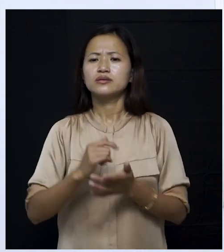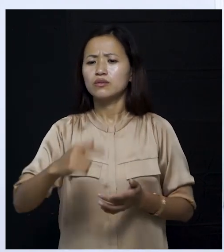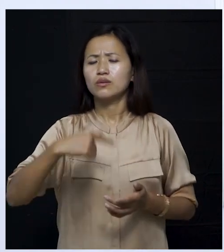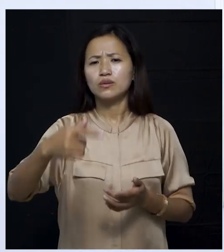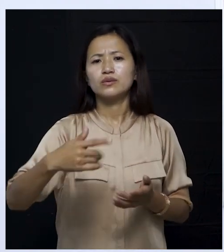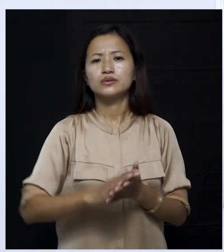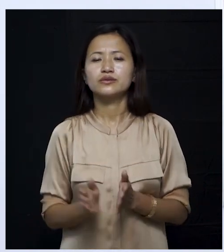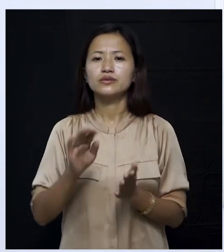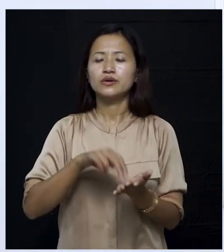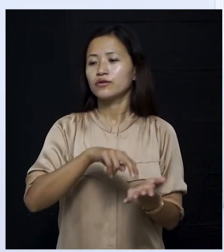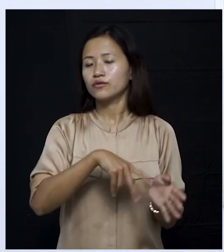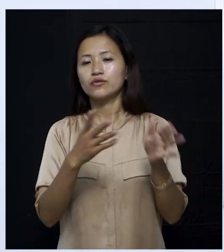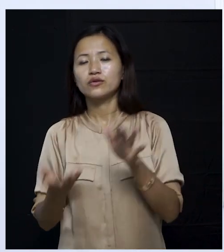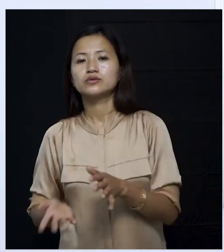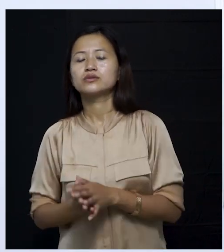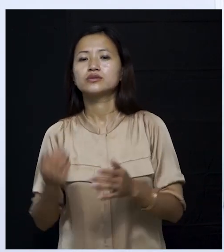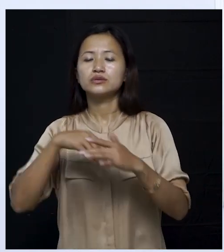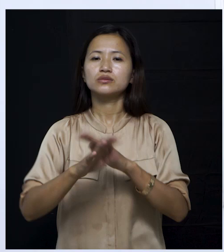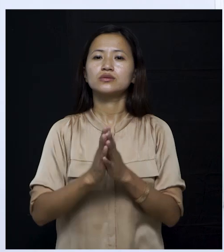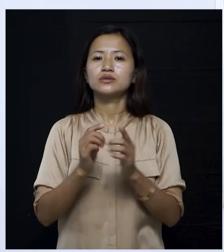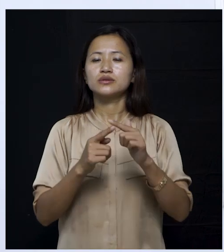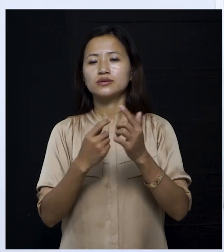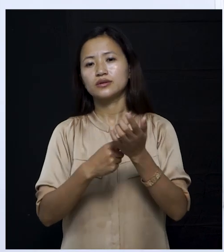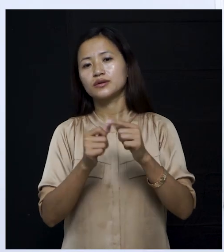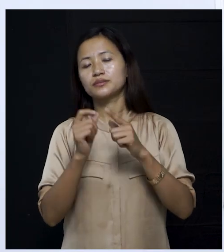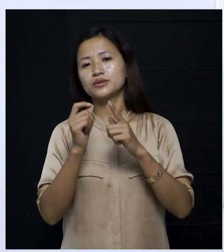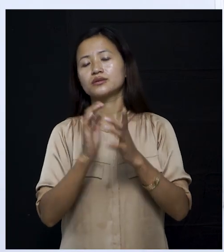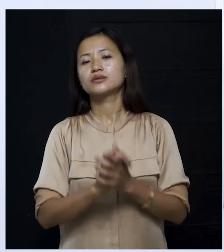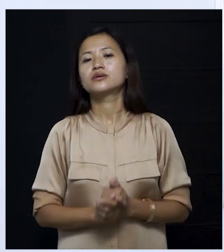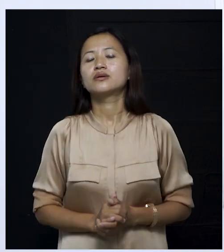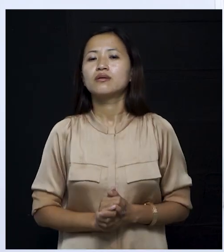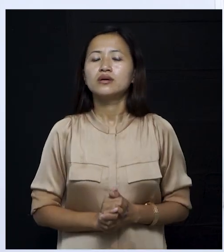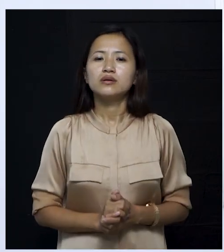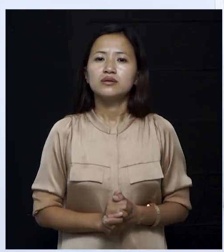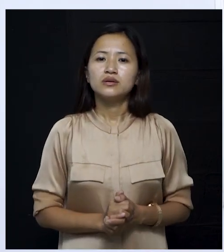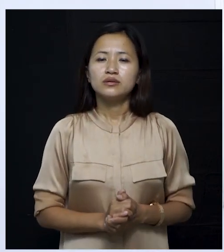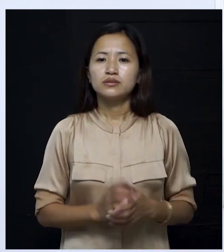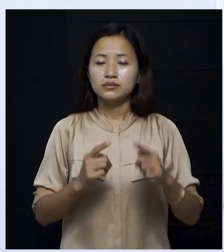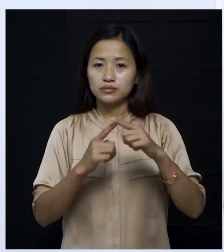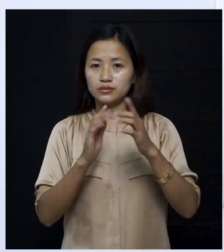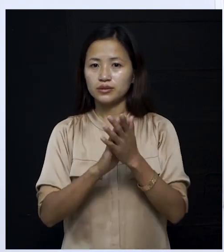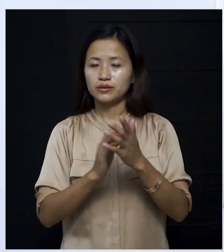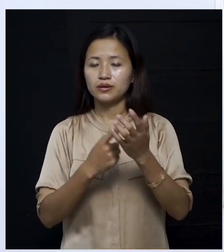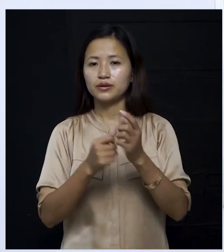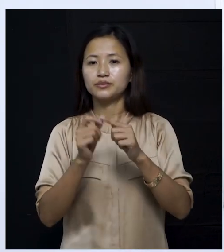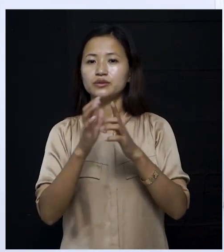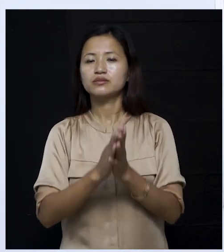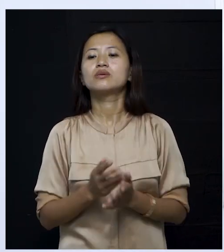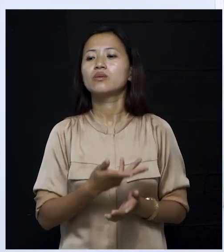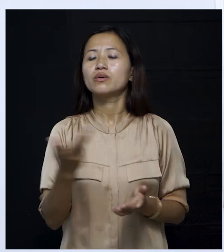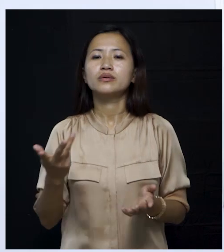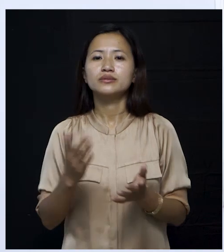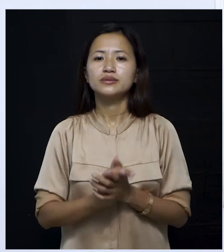always falls into the trap. Okay, they always falls into a trap. Trap in the sense where they